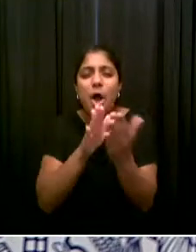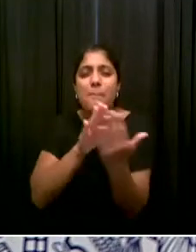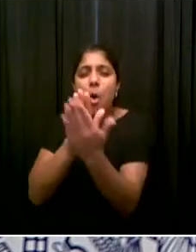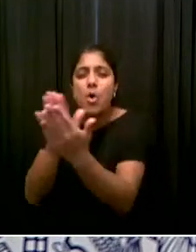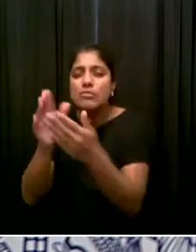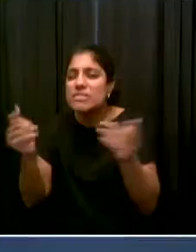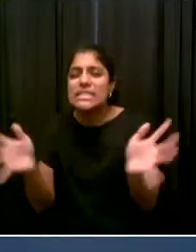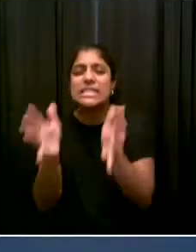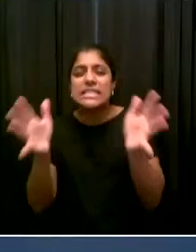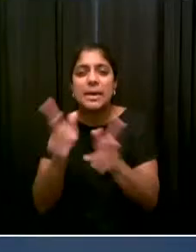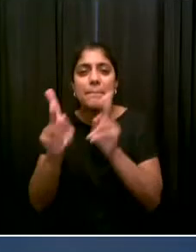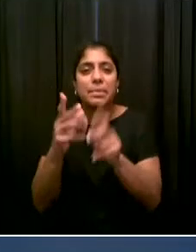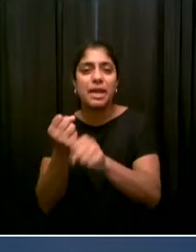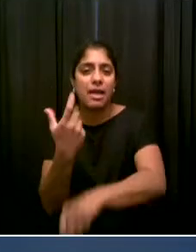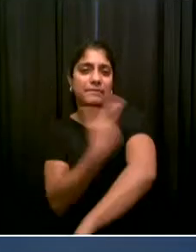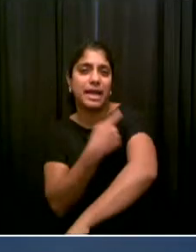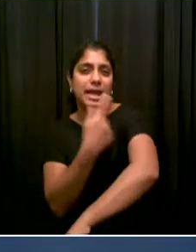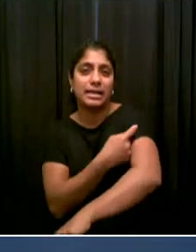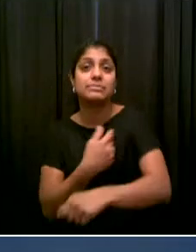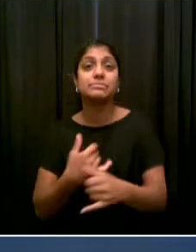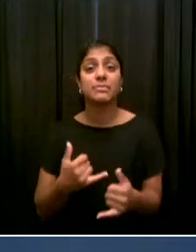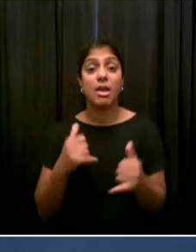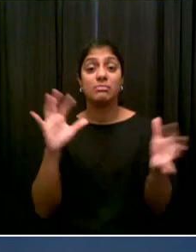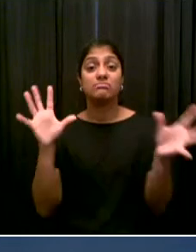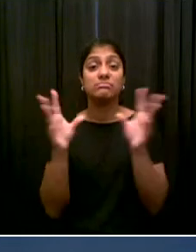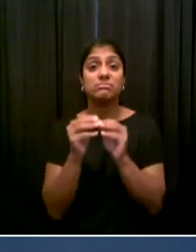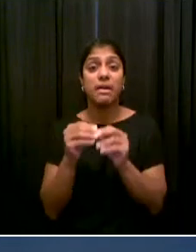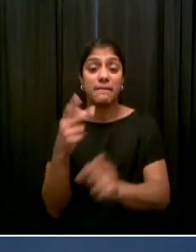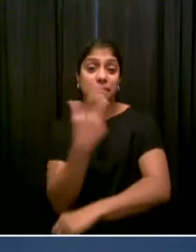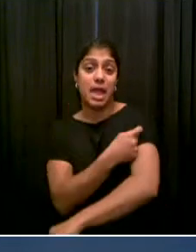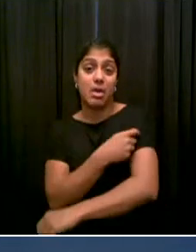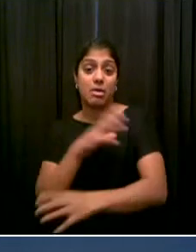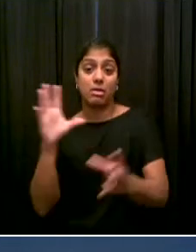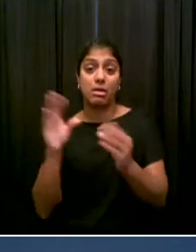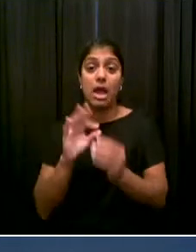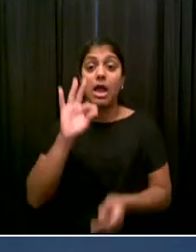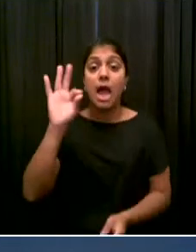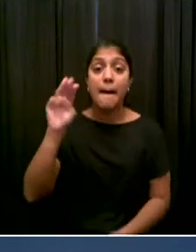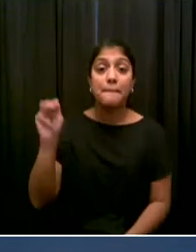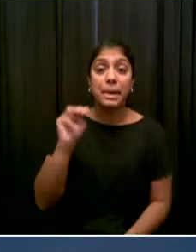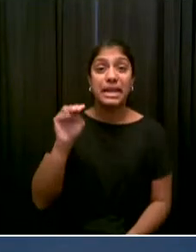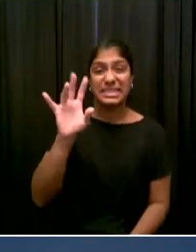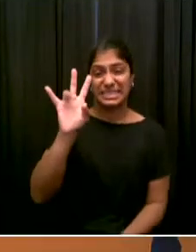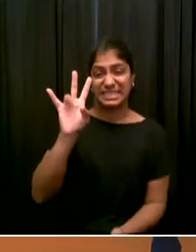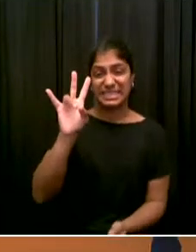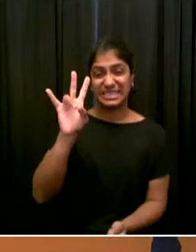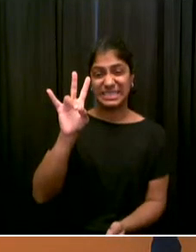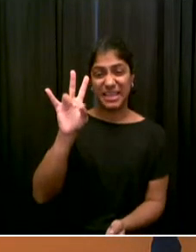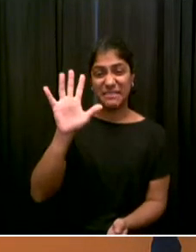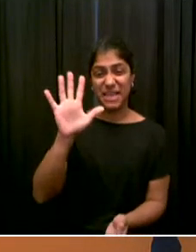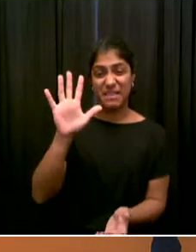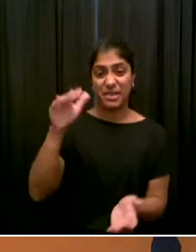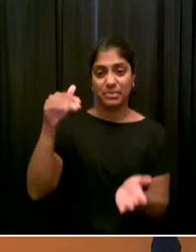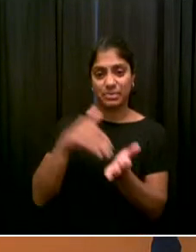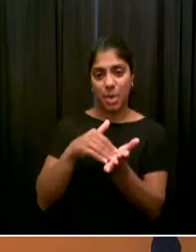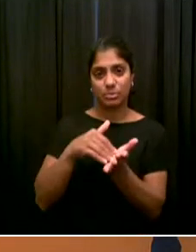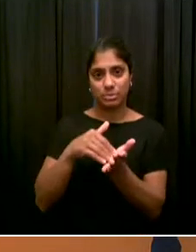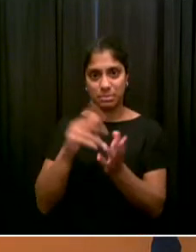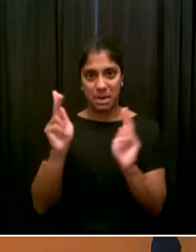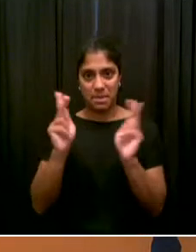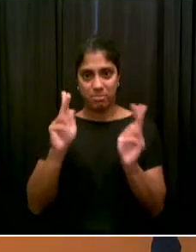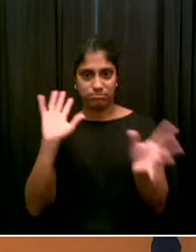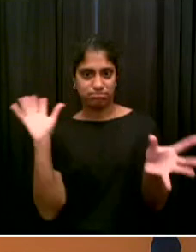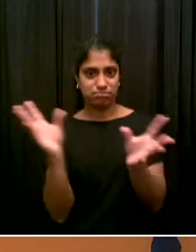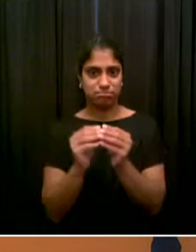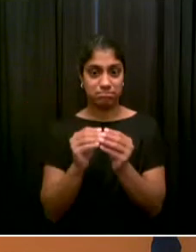9,075,382 doses. Amazing. Just stop and think of that number, the sheer extraordinary size of this effort, and always